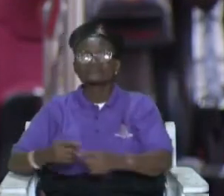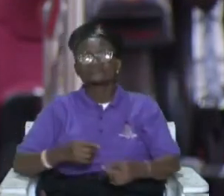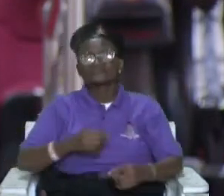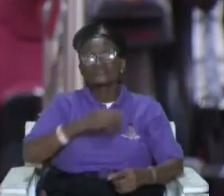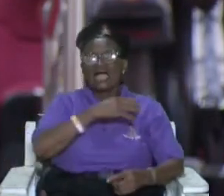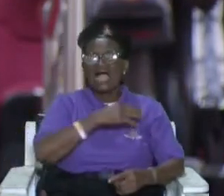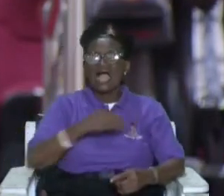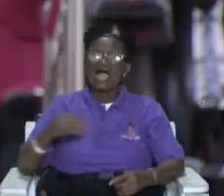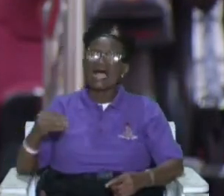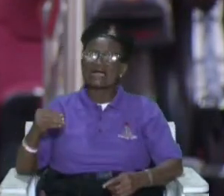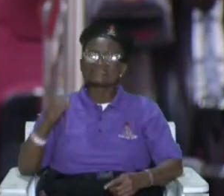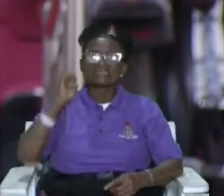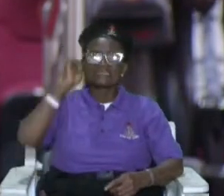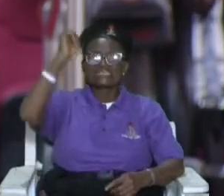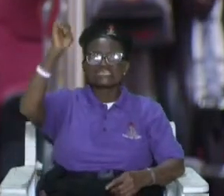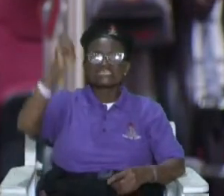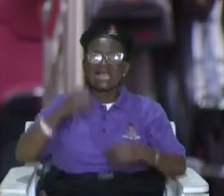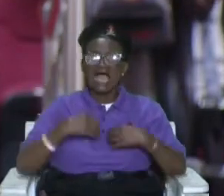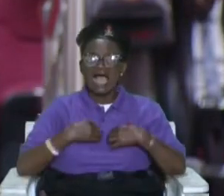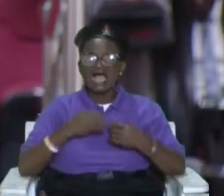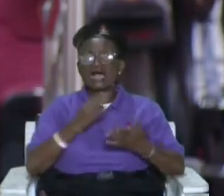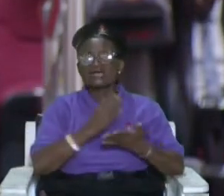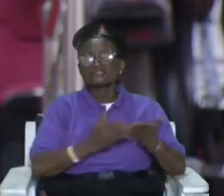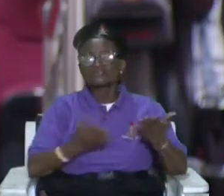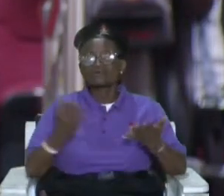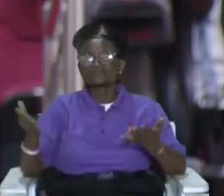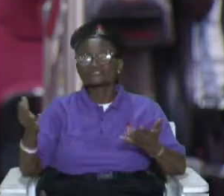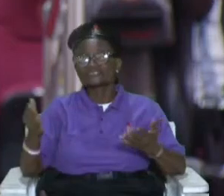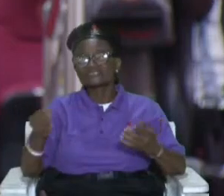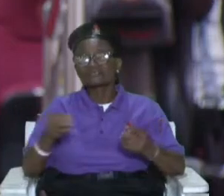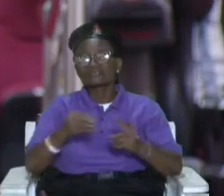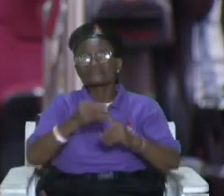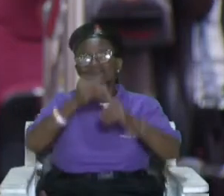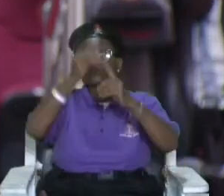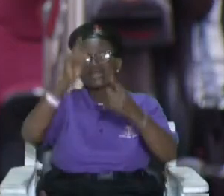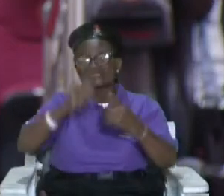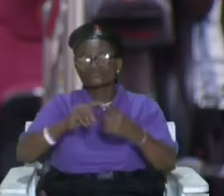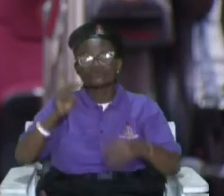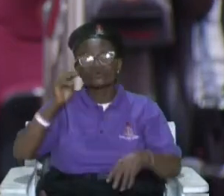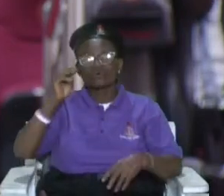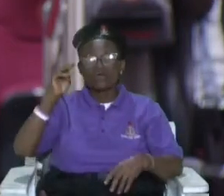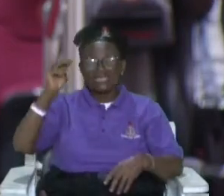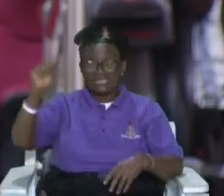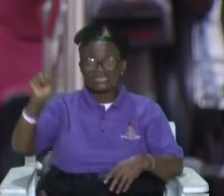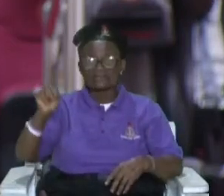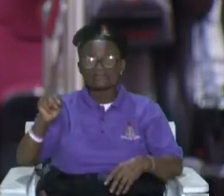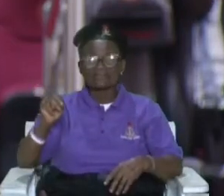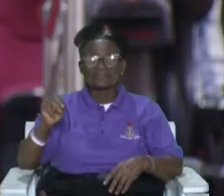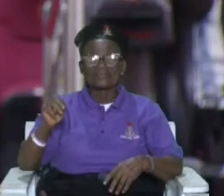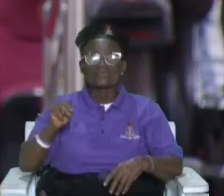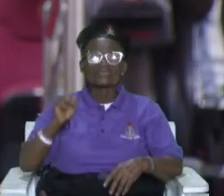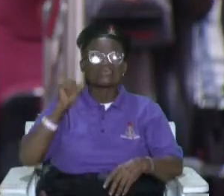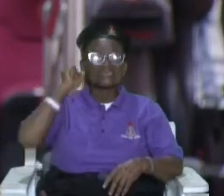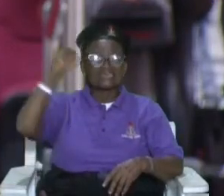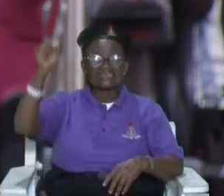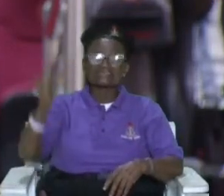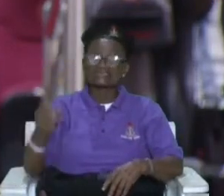And he had something peculiar to him, his mantle.